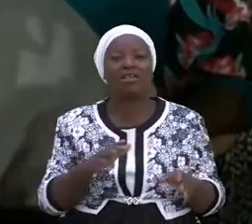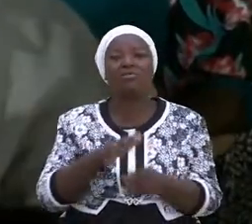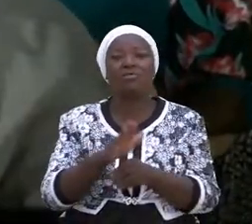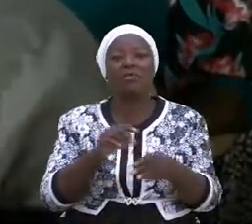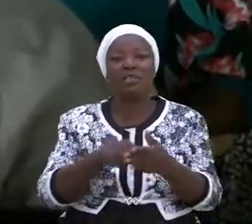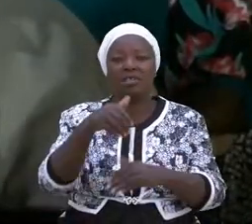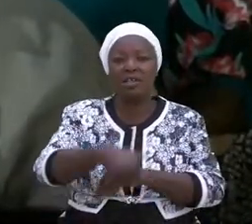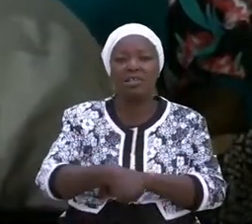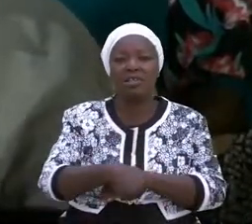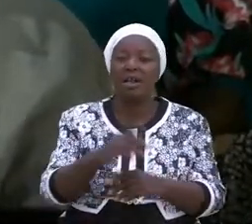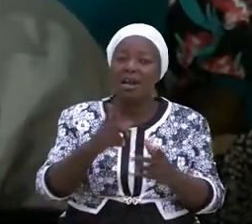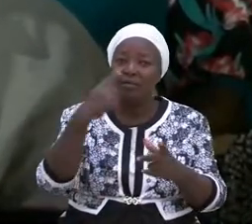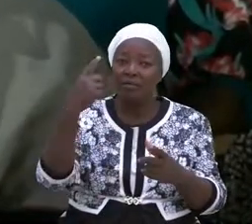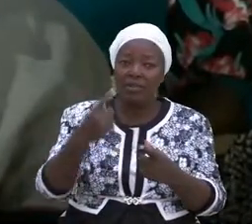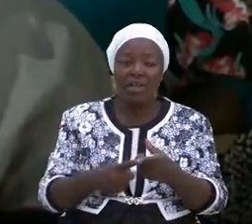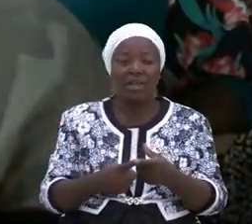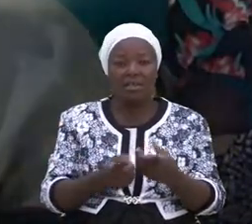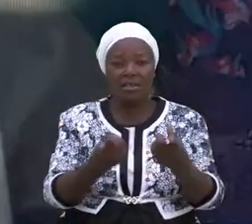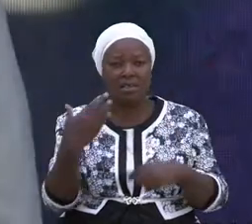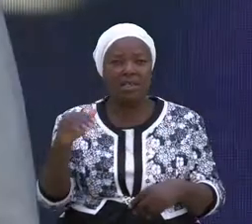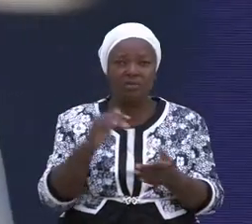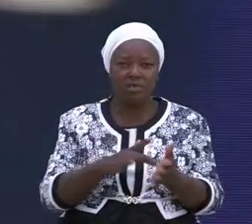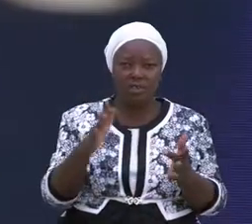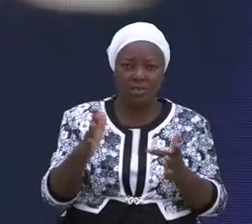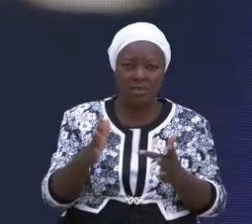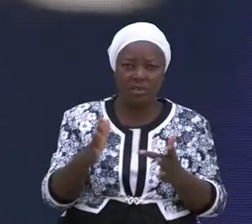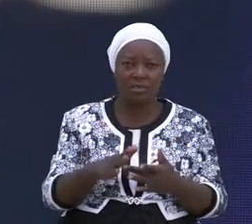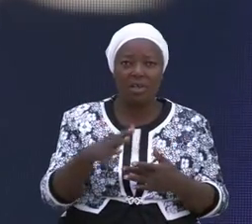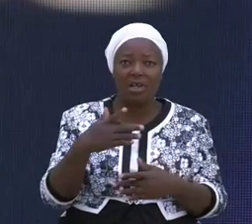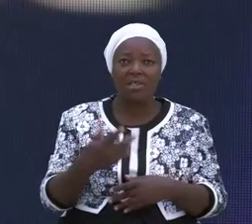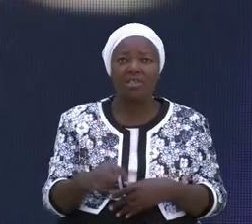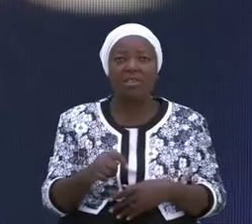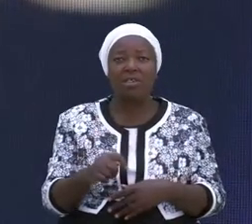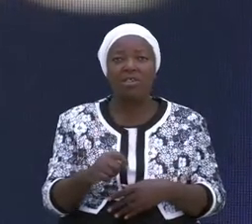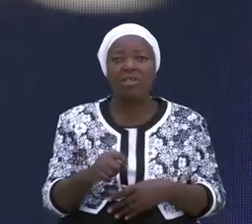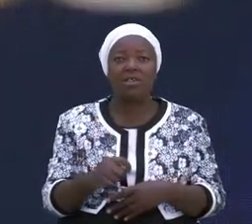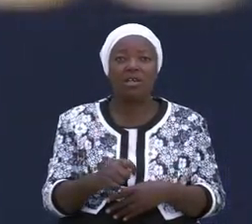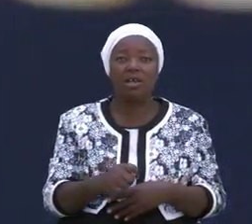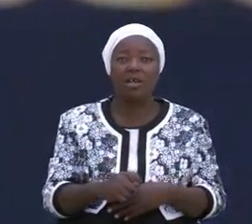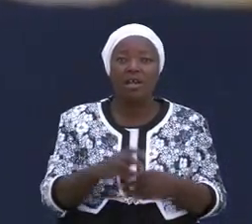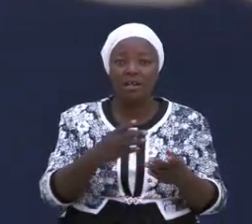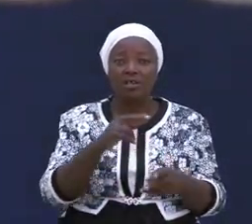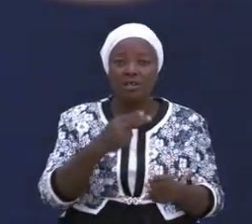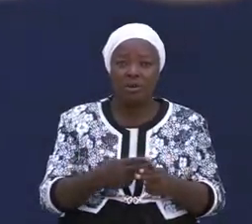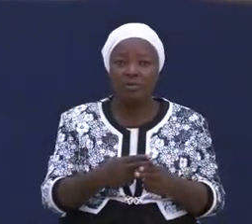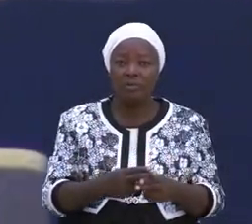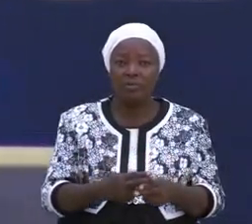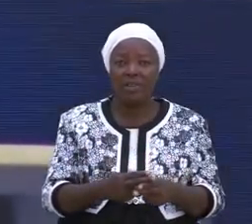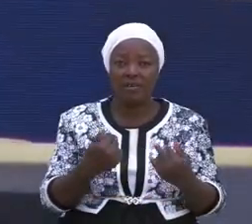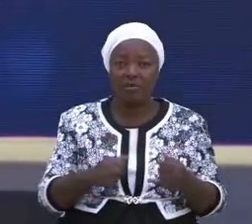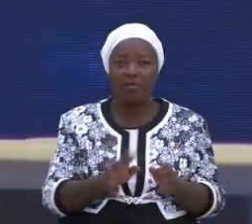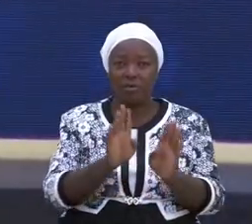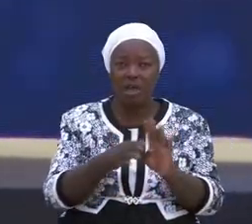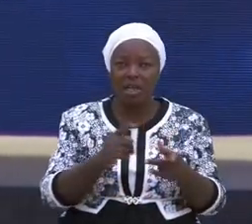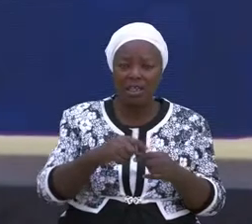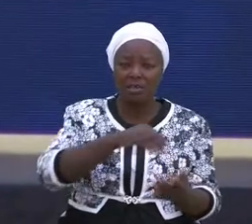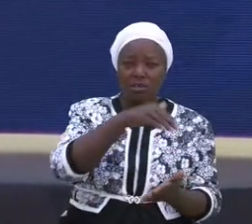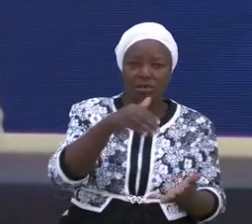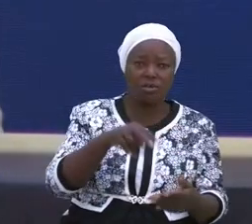Then came Jesus, the doors being shut, and he stood in the midst and